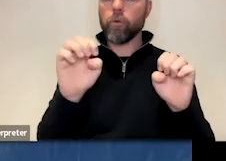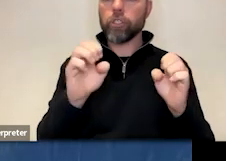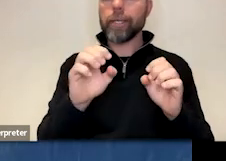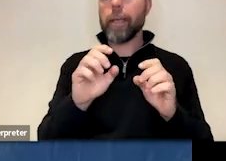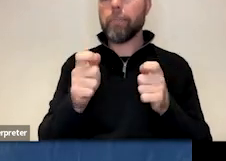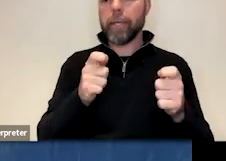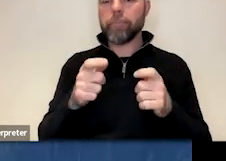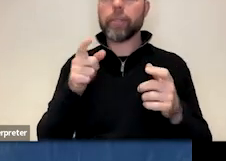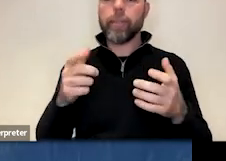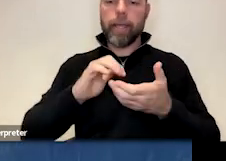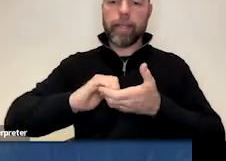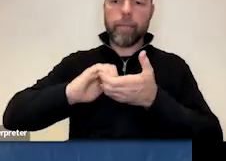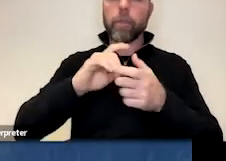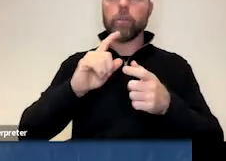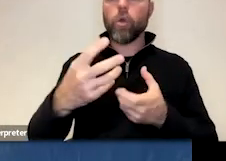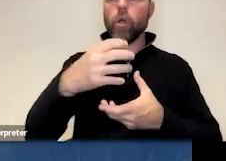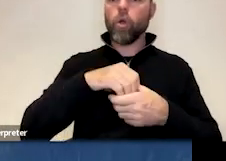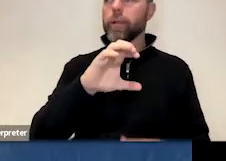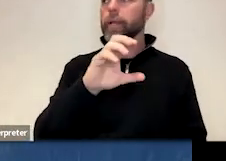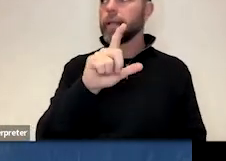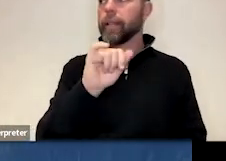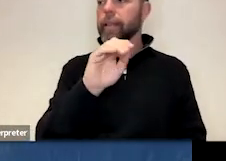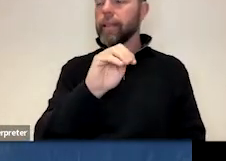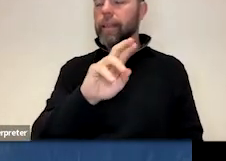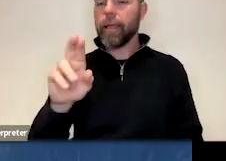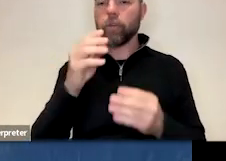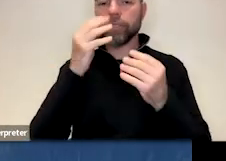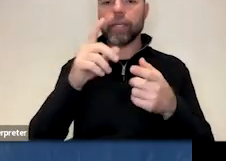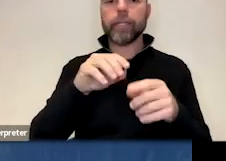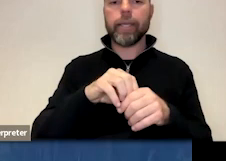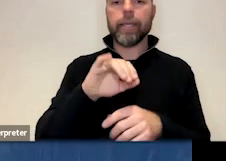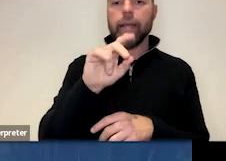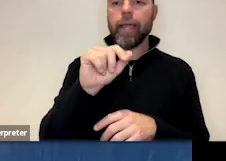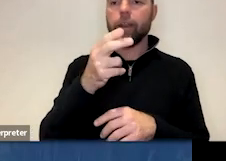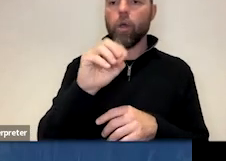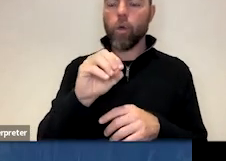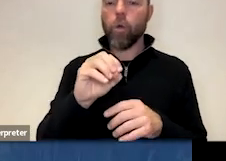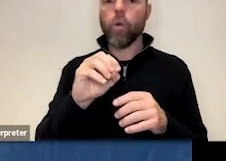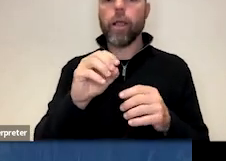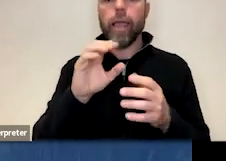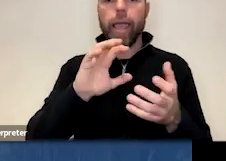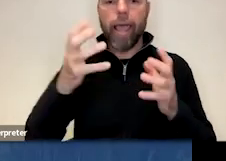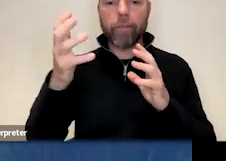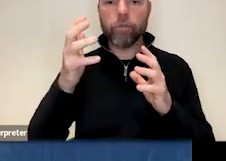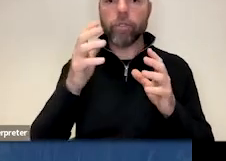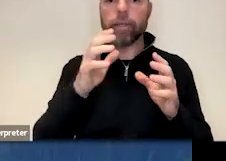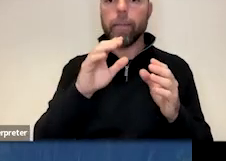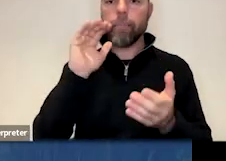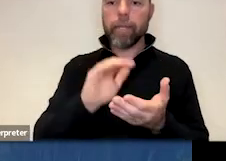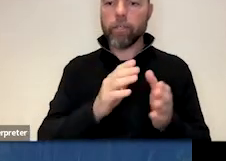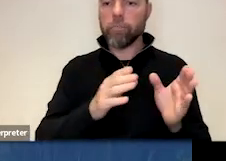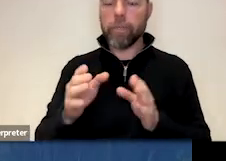collaborated to incorporate ClimR's data into Idaho's hazard mitigation plan. Now, for those of you who are not in the